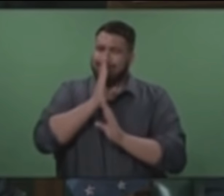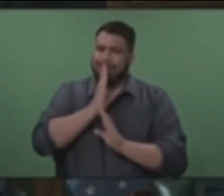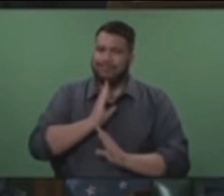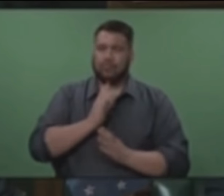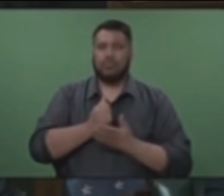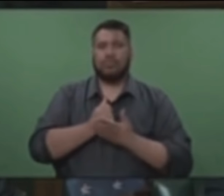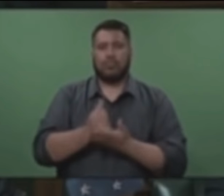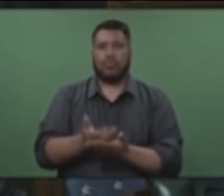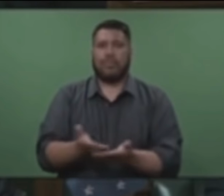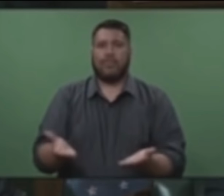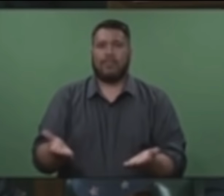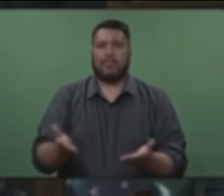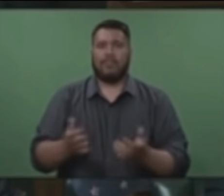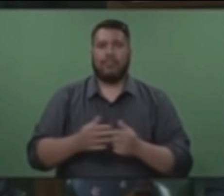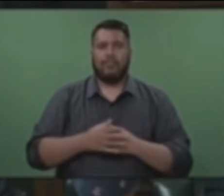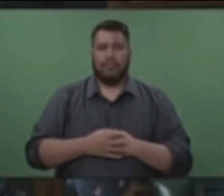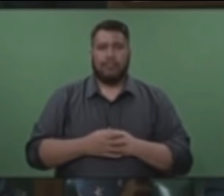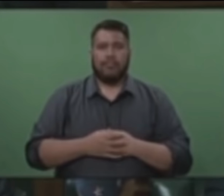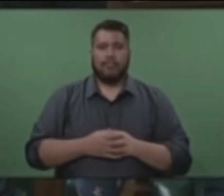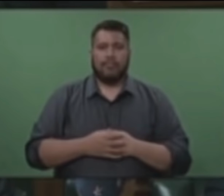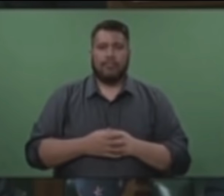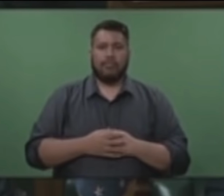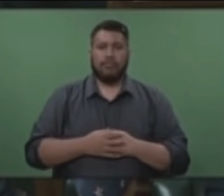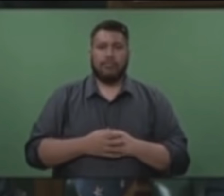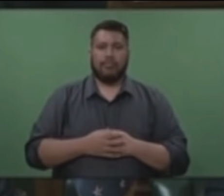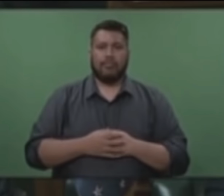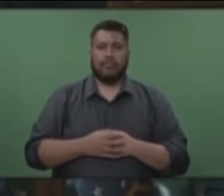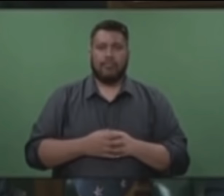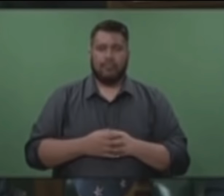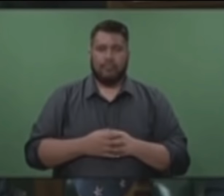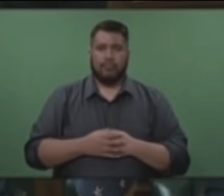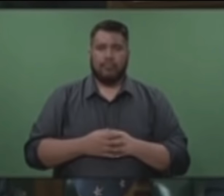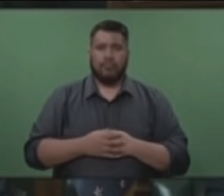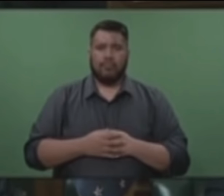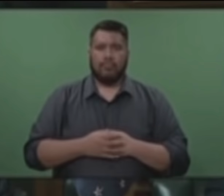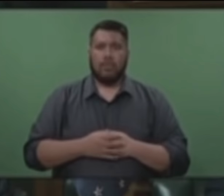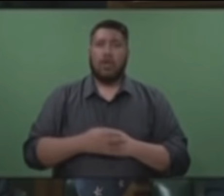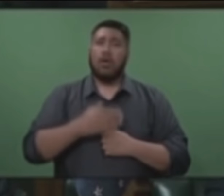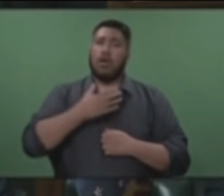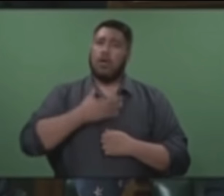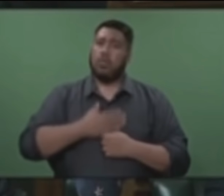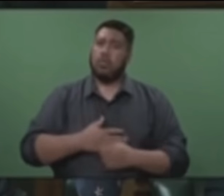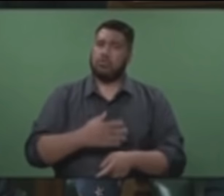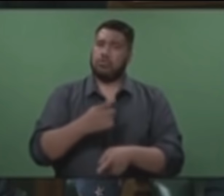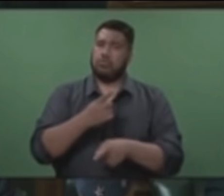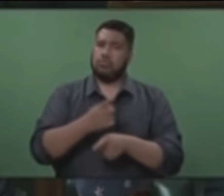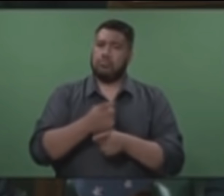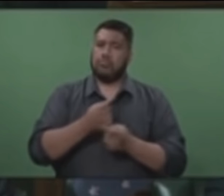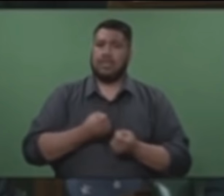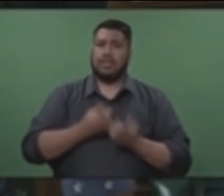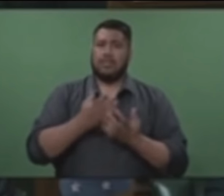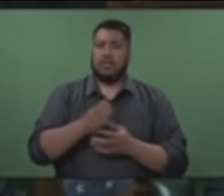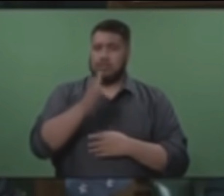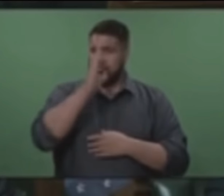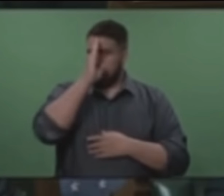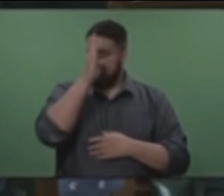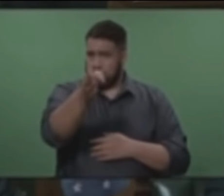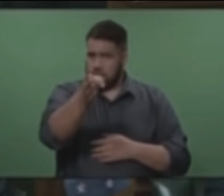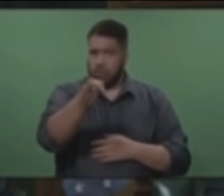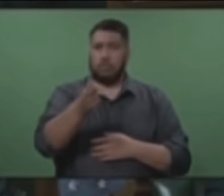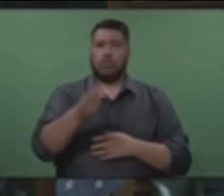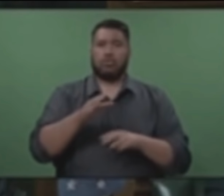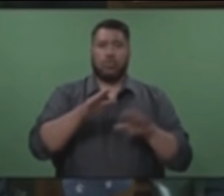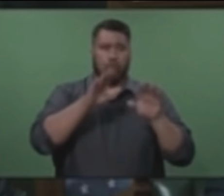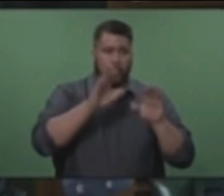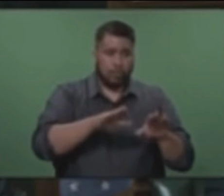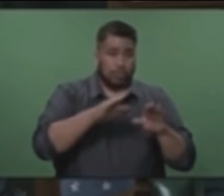Speaker, my final words, I wish to express directly to the women and children of Muslim